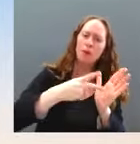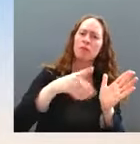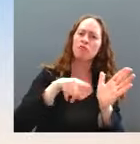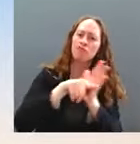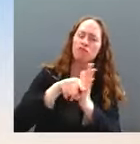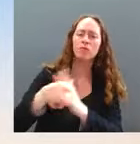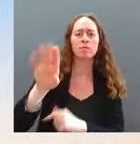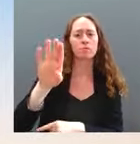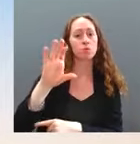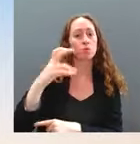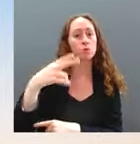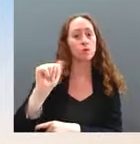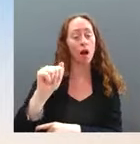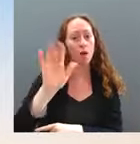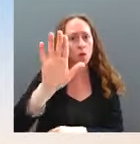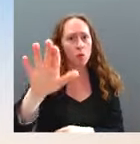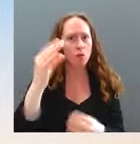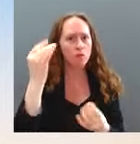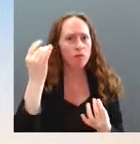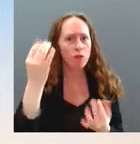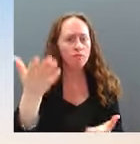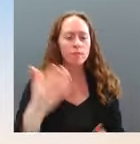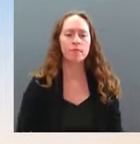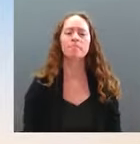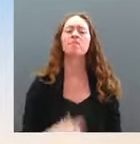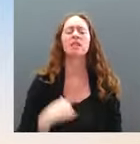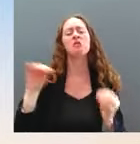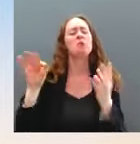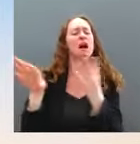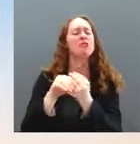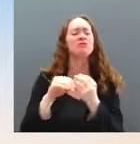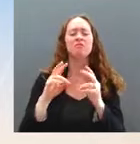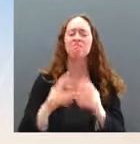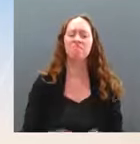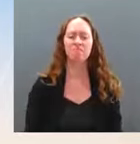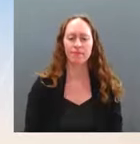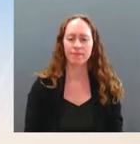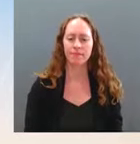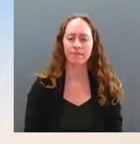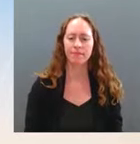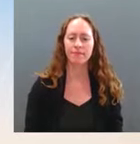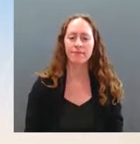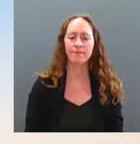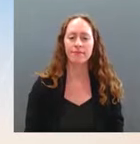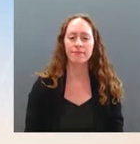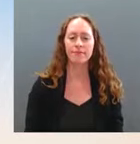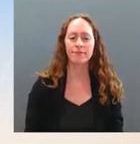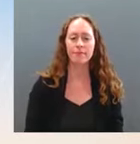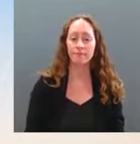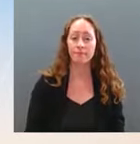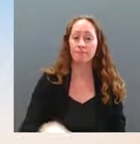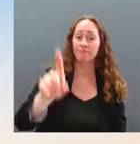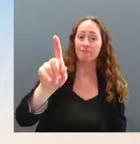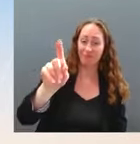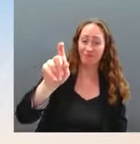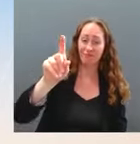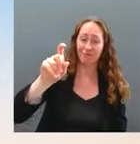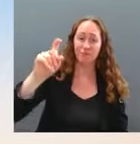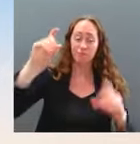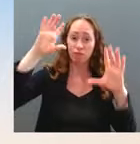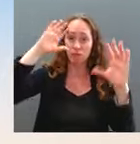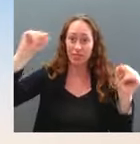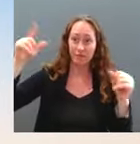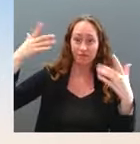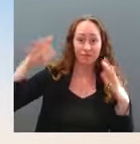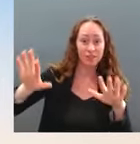guidelines. Yesterday. Yes. And Speaker Pelosi was not considered a close contact, but it seems like a very close call. I know you've said